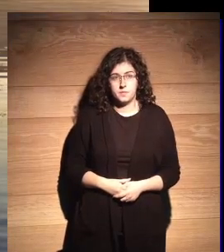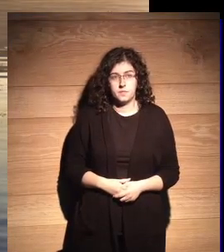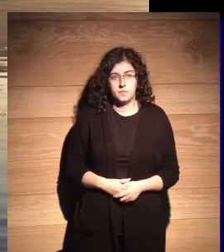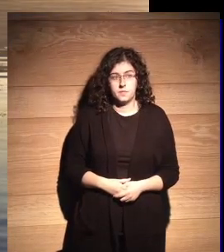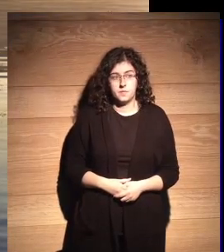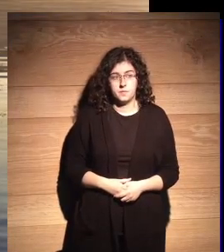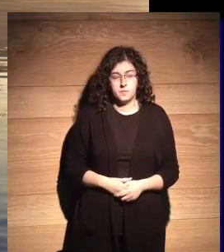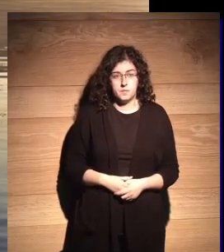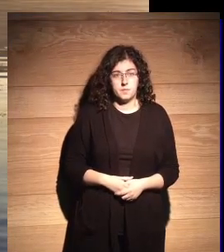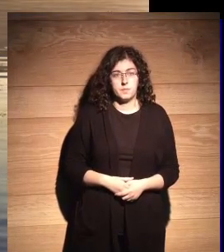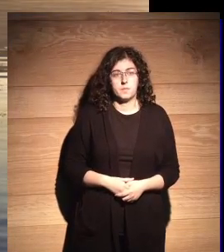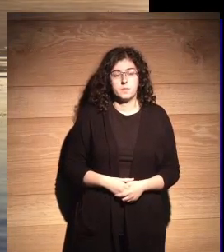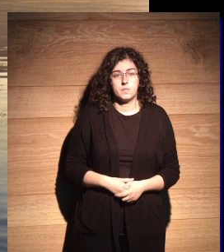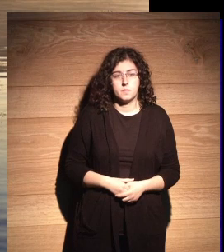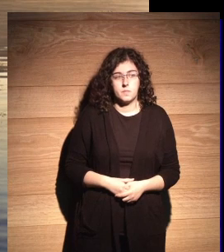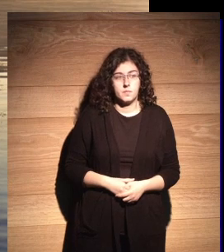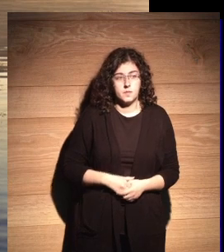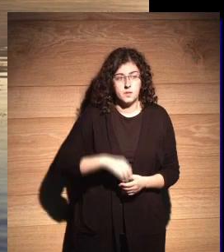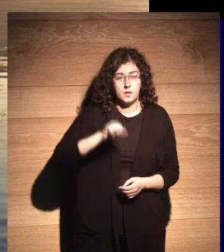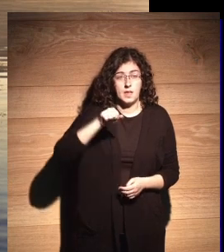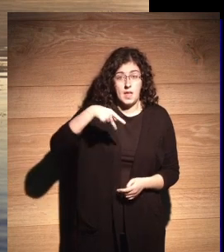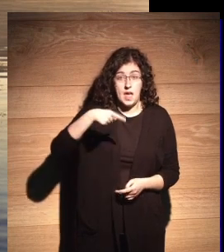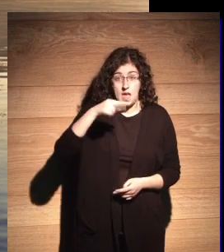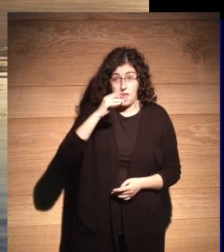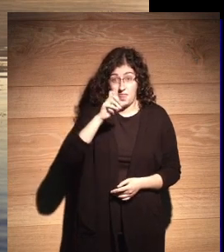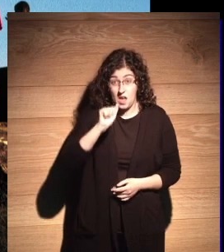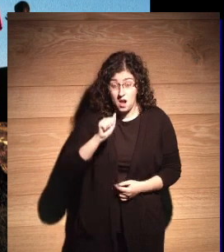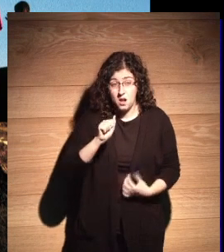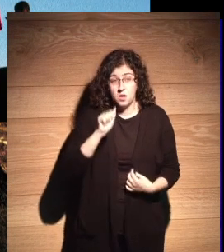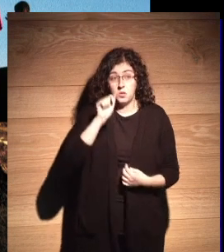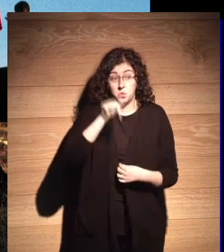Andrea, you selected a lot of images.